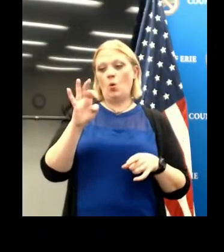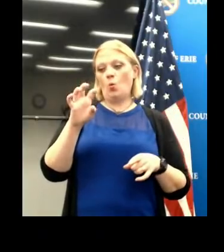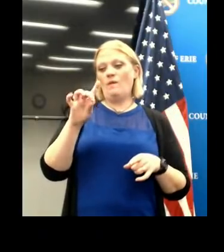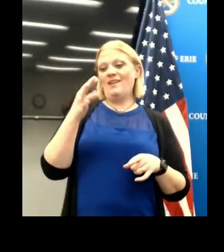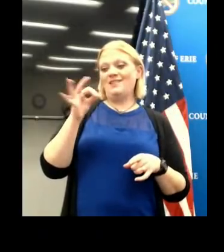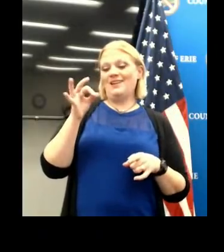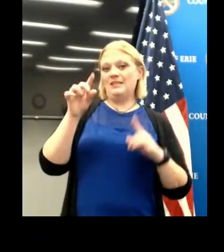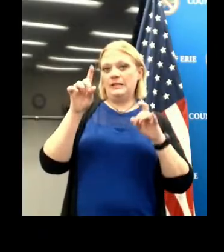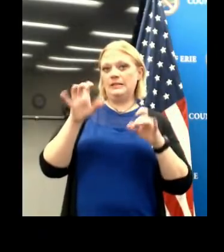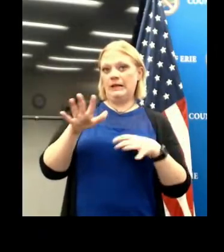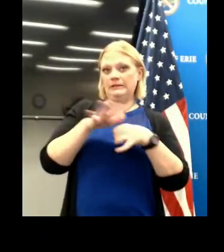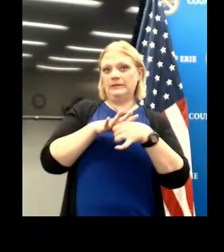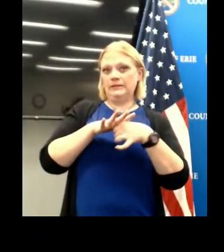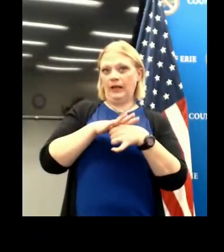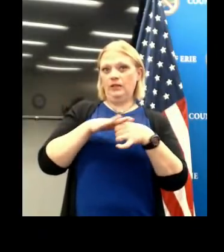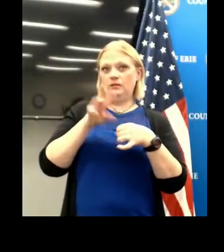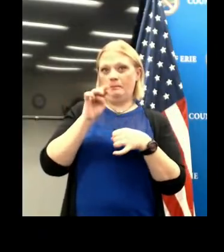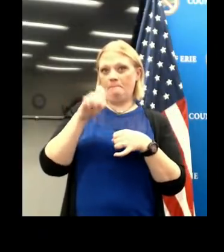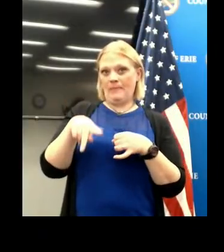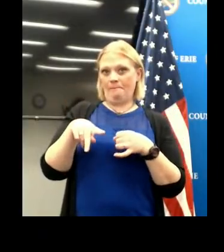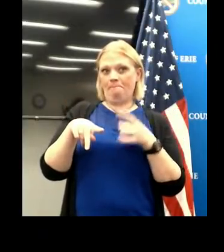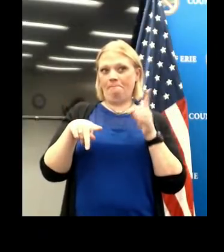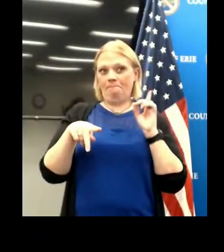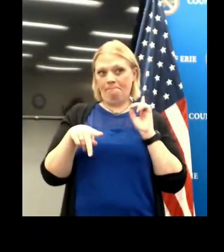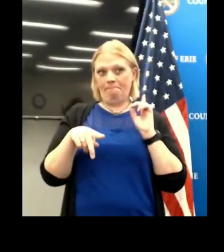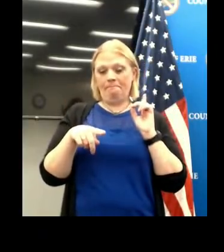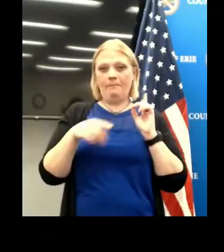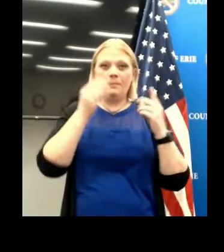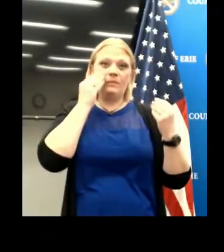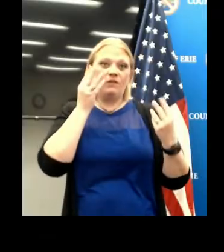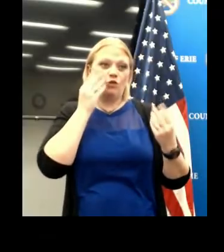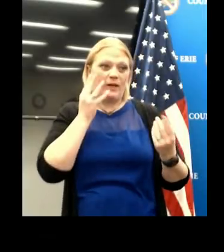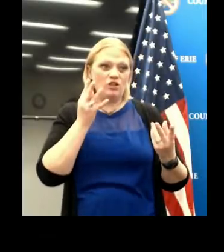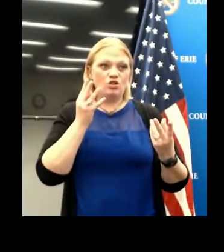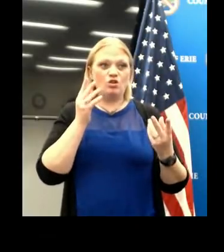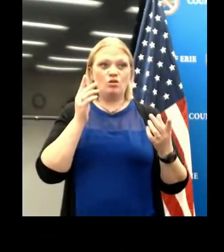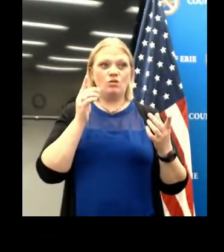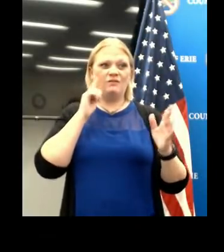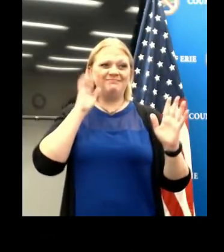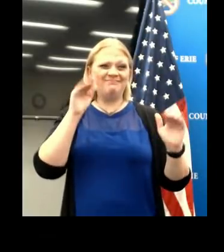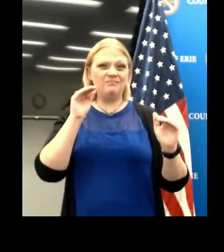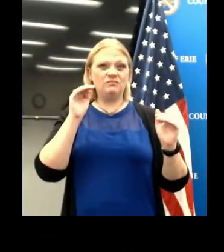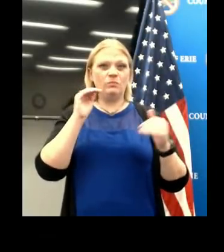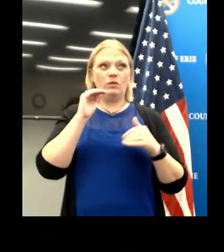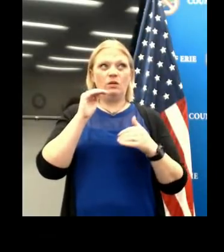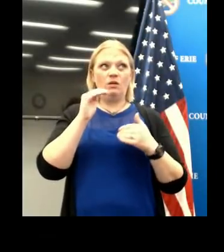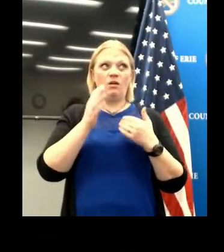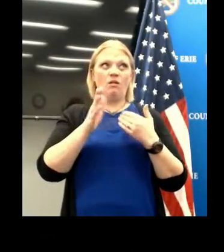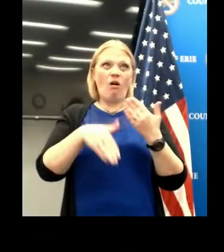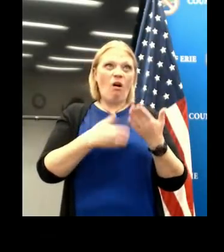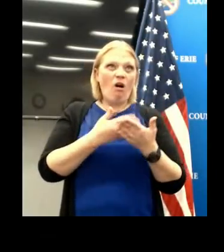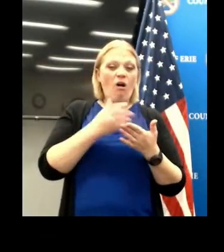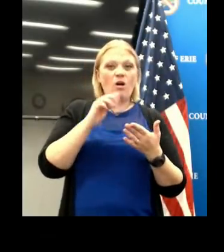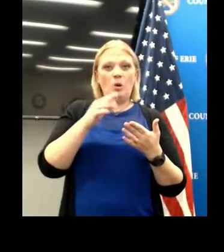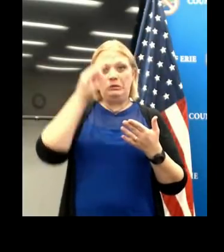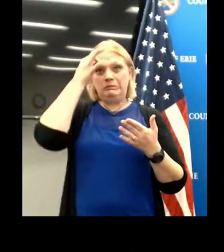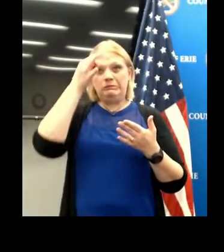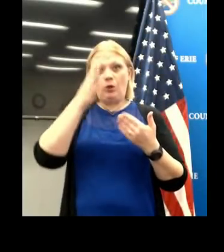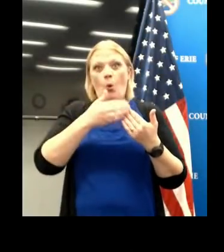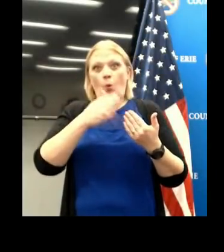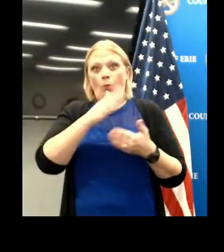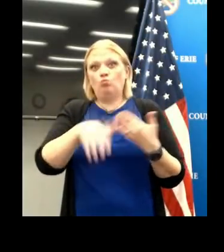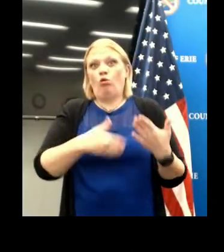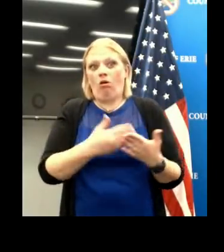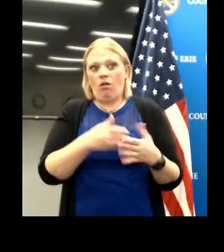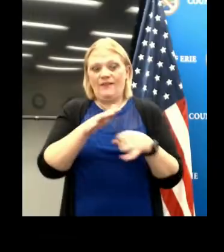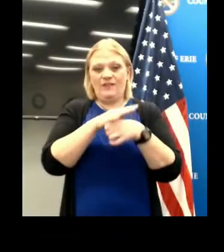COVID-19 test sites map, where it has information of hopefully all, if not all, almost all, of the sites in Erie